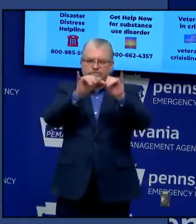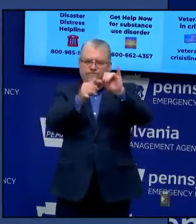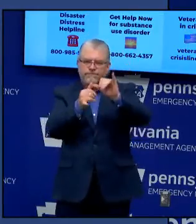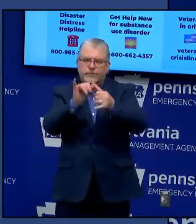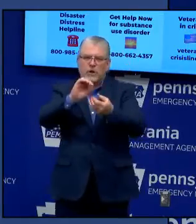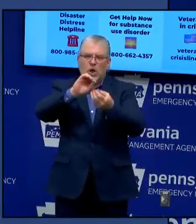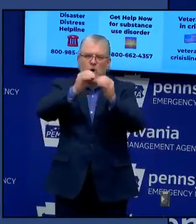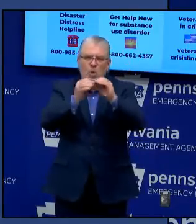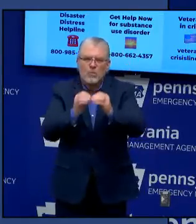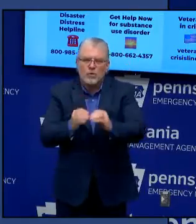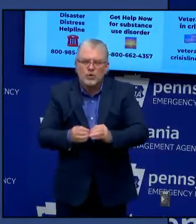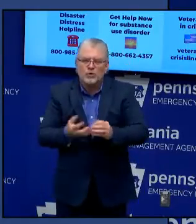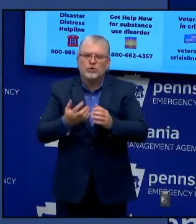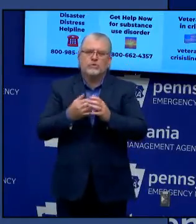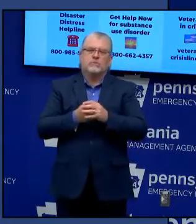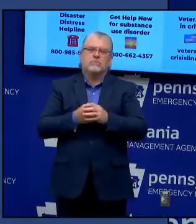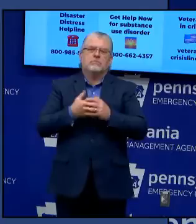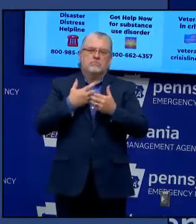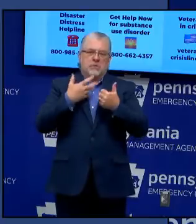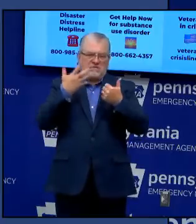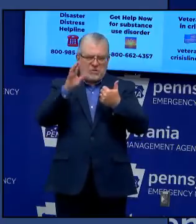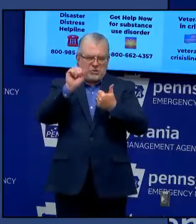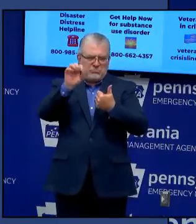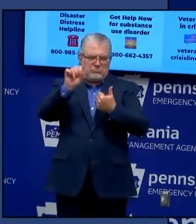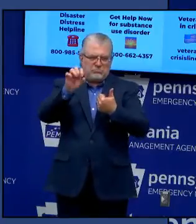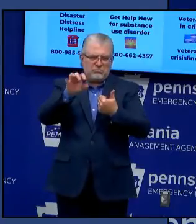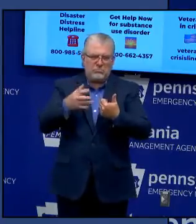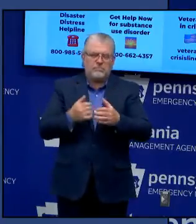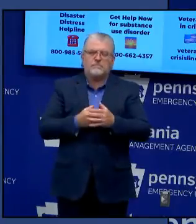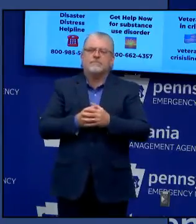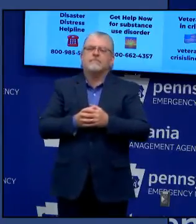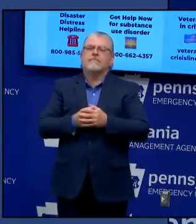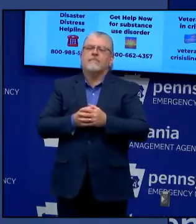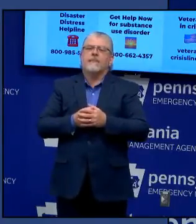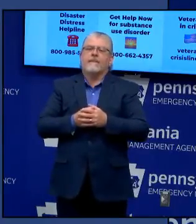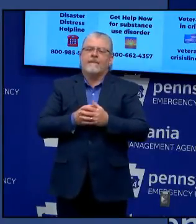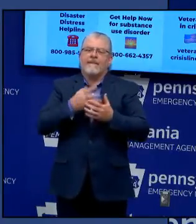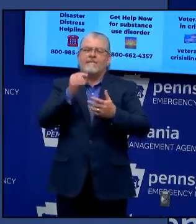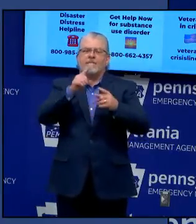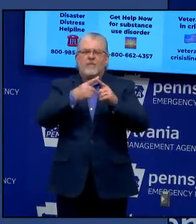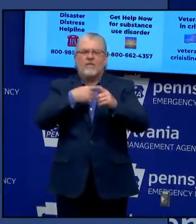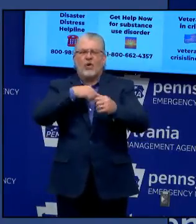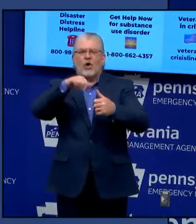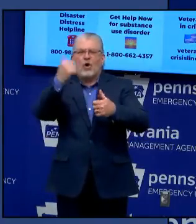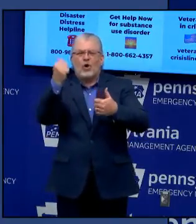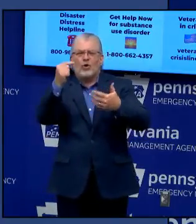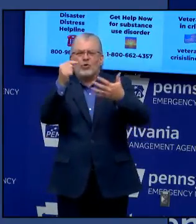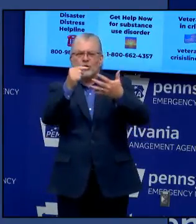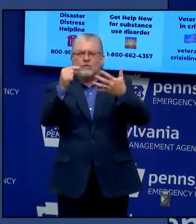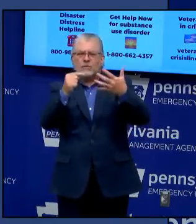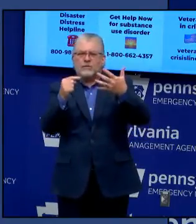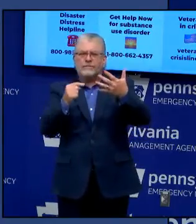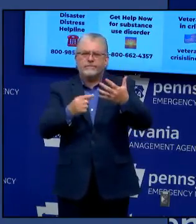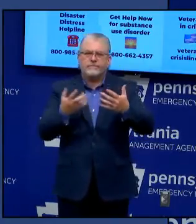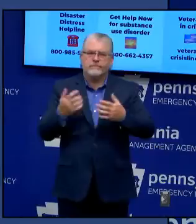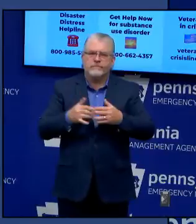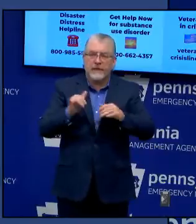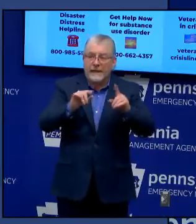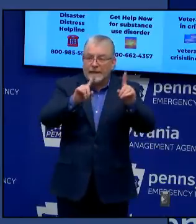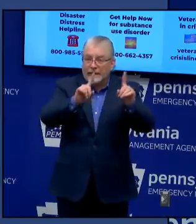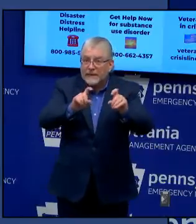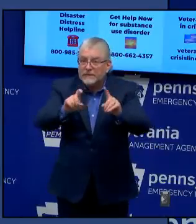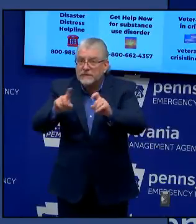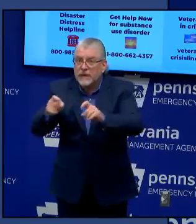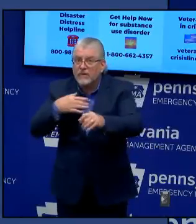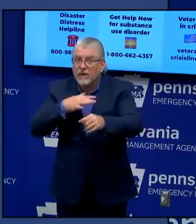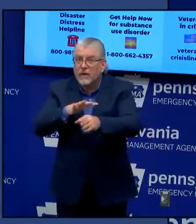others would be the ability for us to work with our partners on testing, to work with them on contact